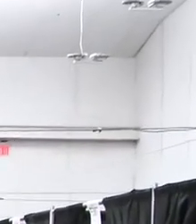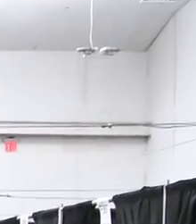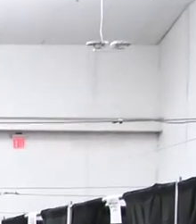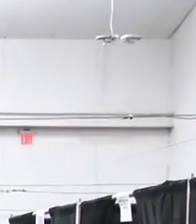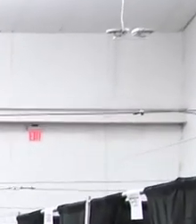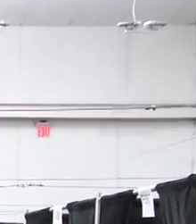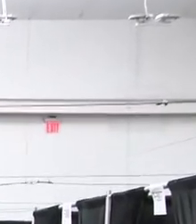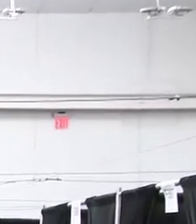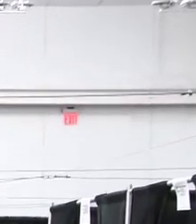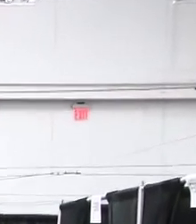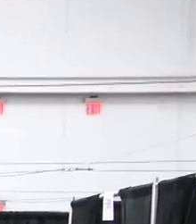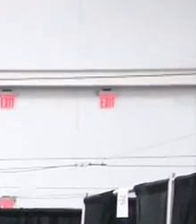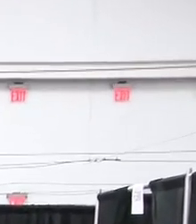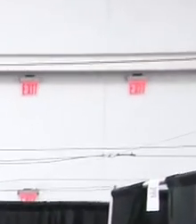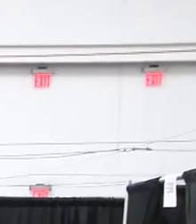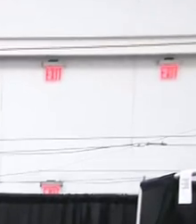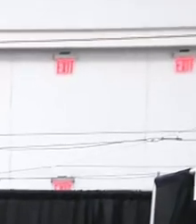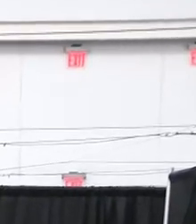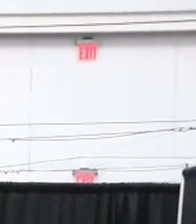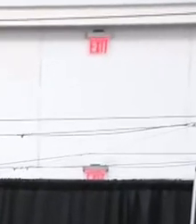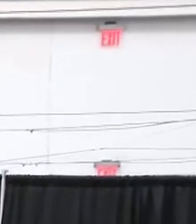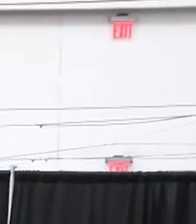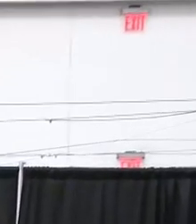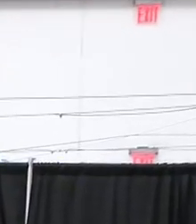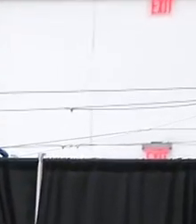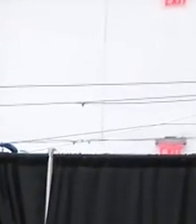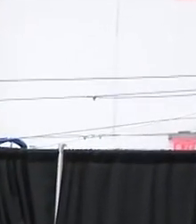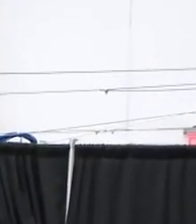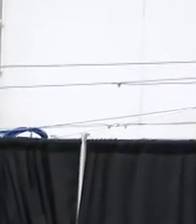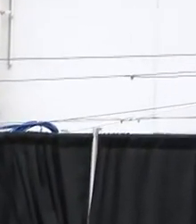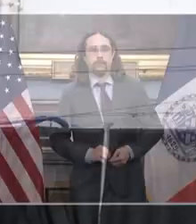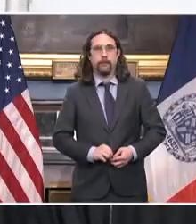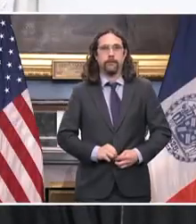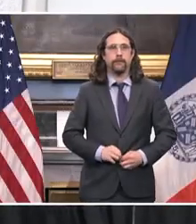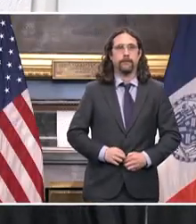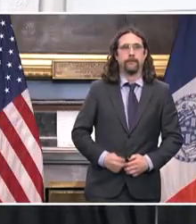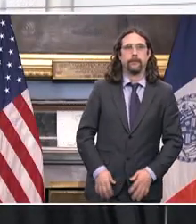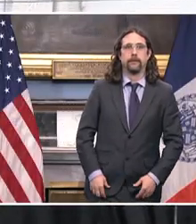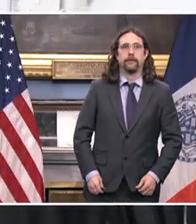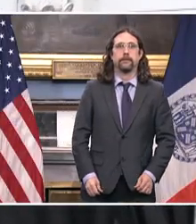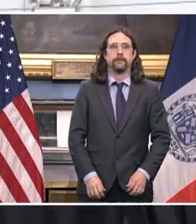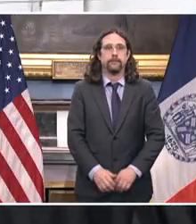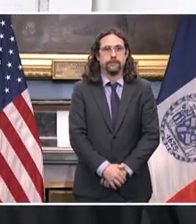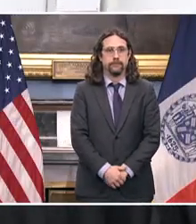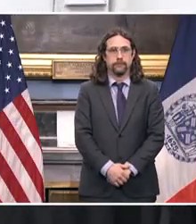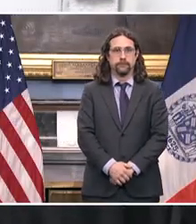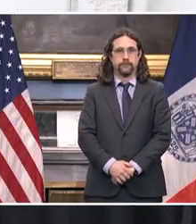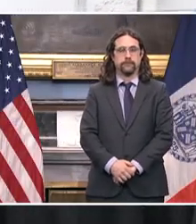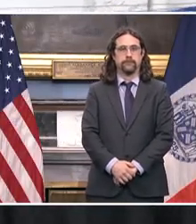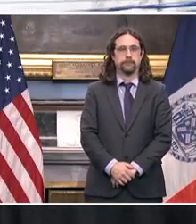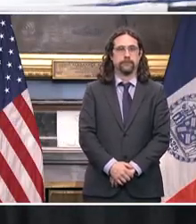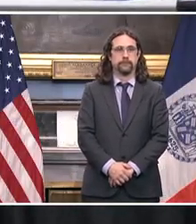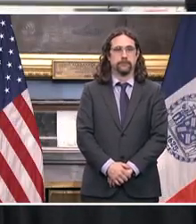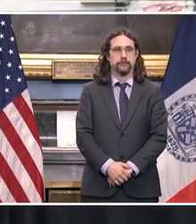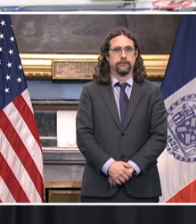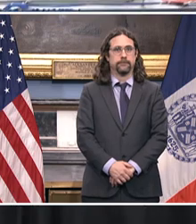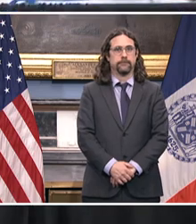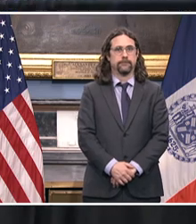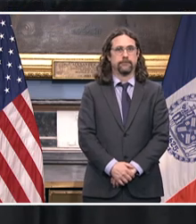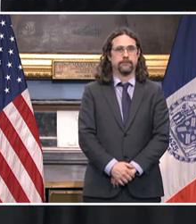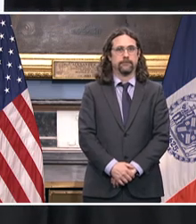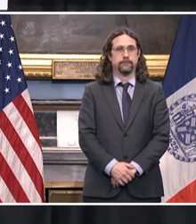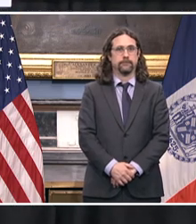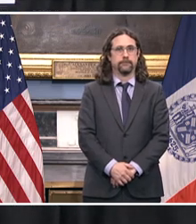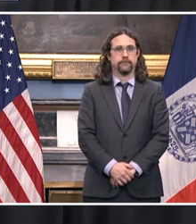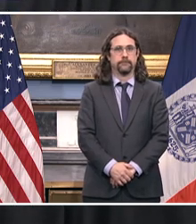One of the hospital beds will look like here in this center, opening today.